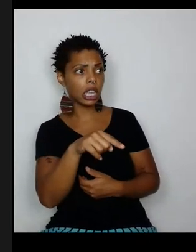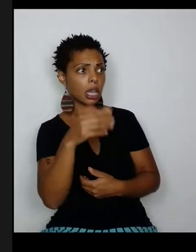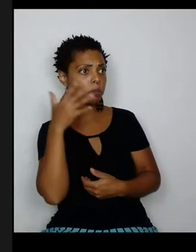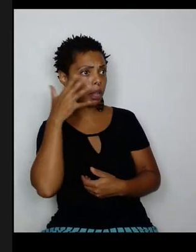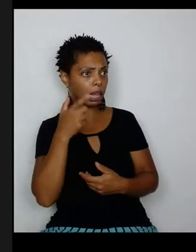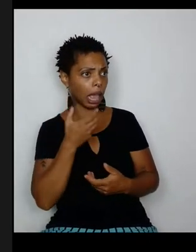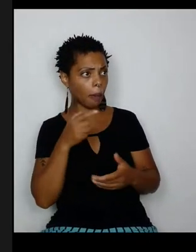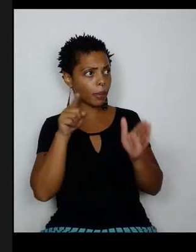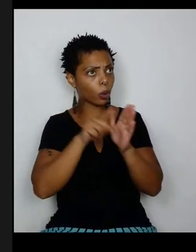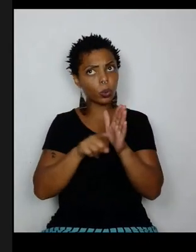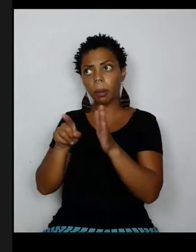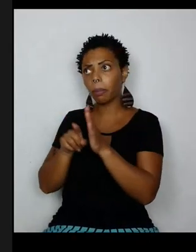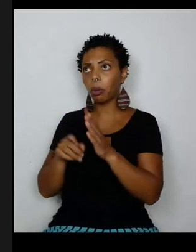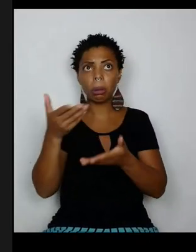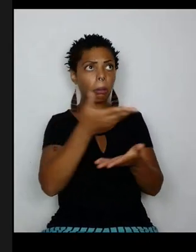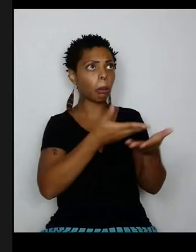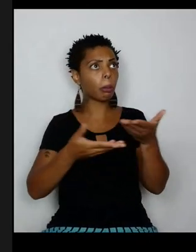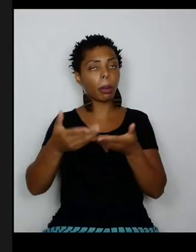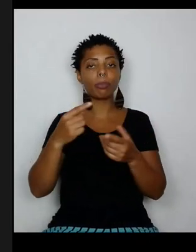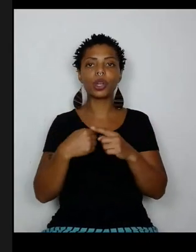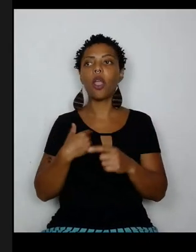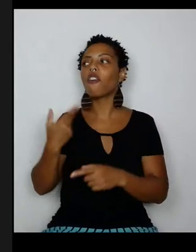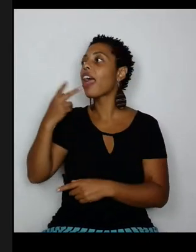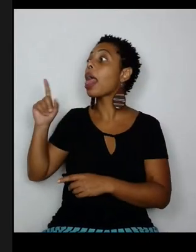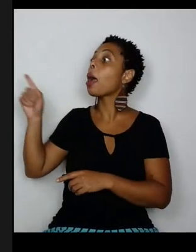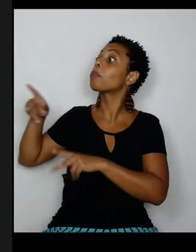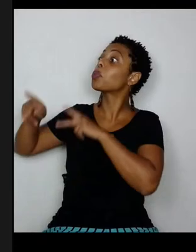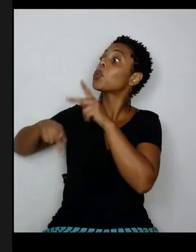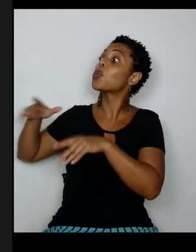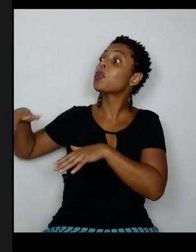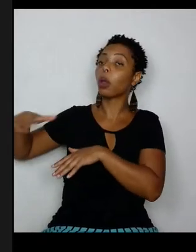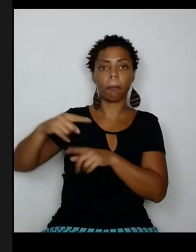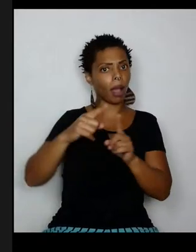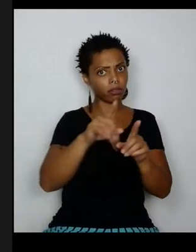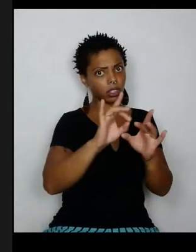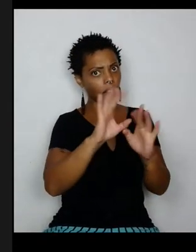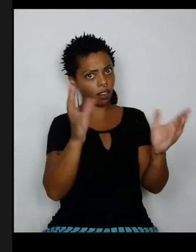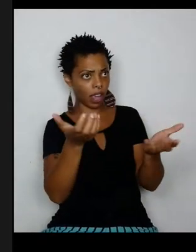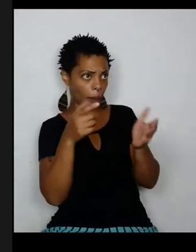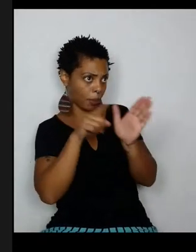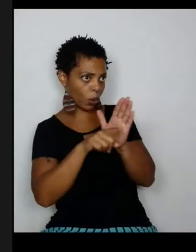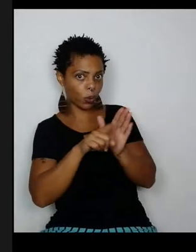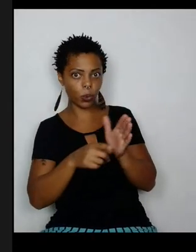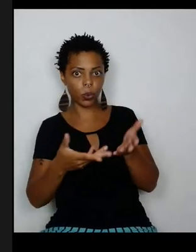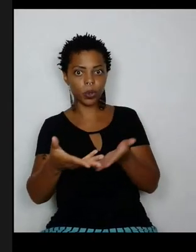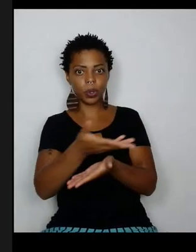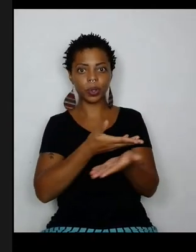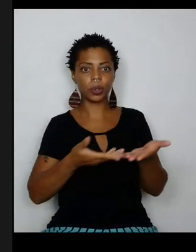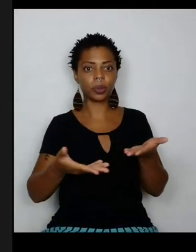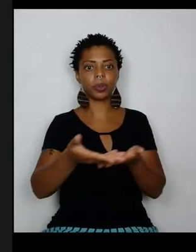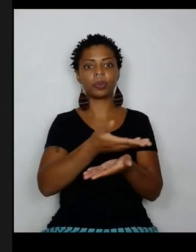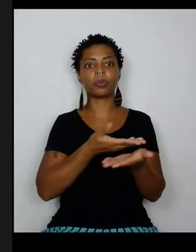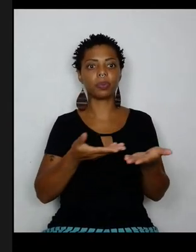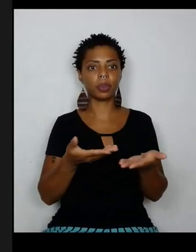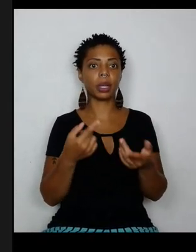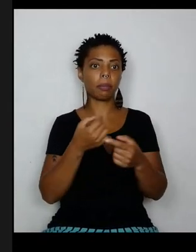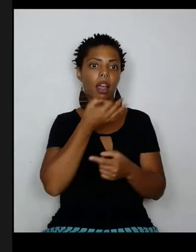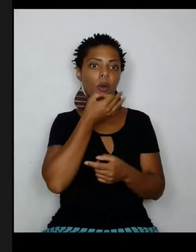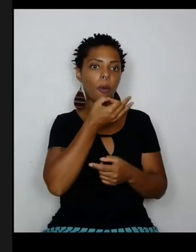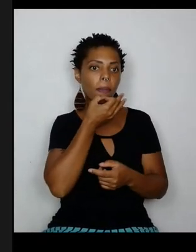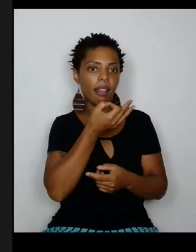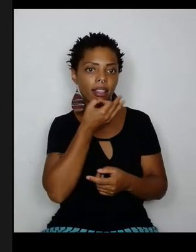i wanted to ask our speakers if they have questions to each other i mean we're asking questions from the audience but you can ask your questions yourselves as